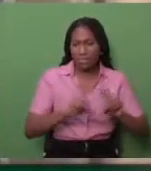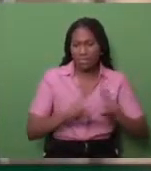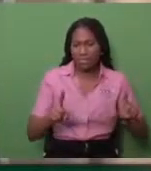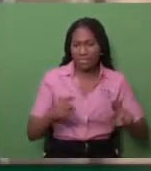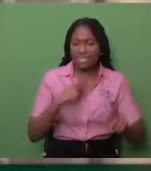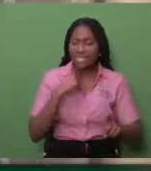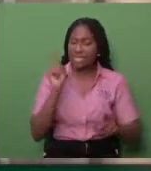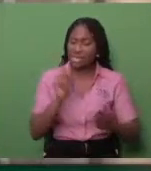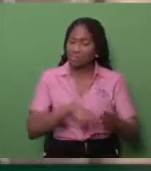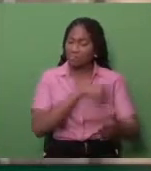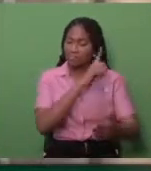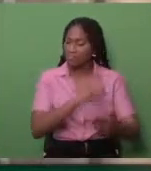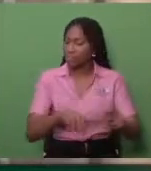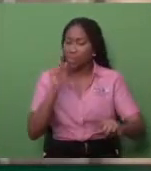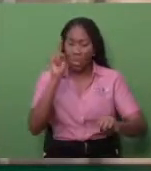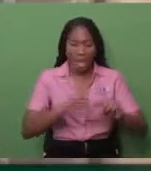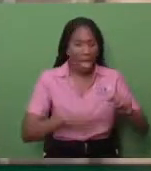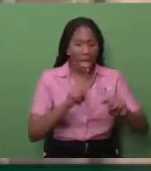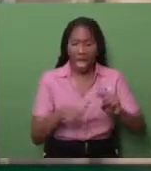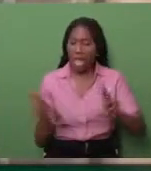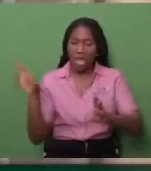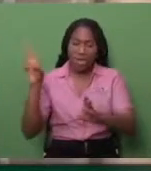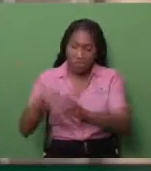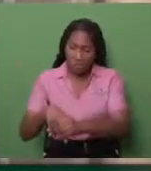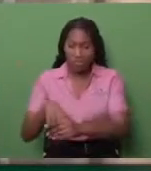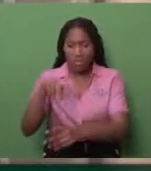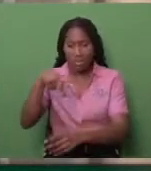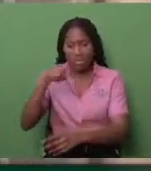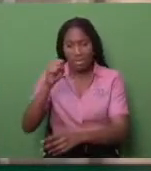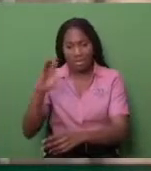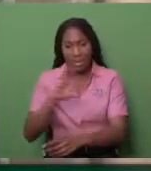were interfering with the independence of the Police Service Commission.